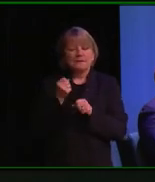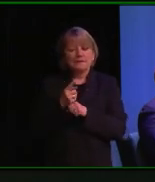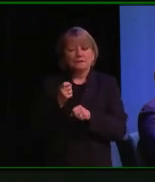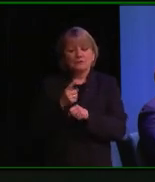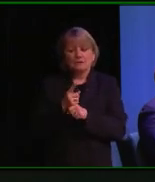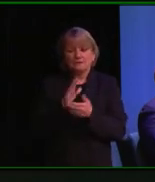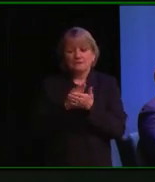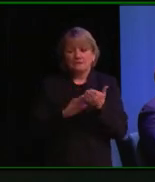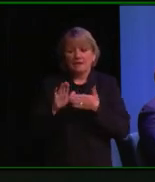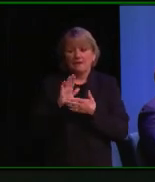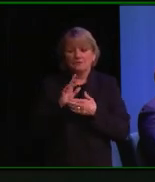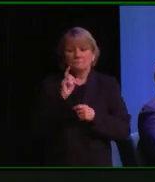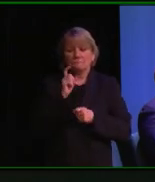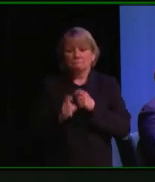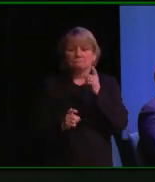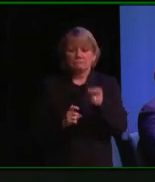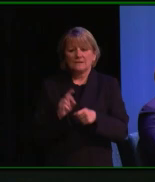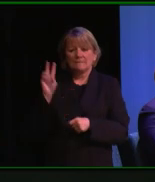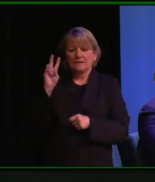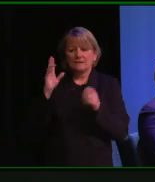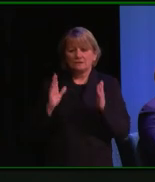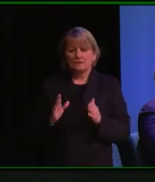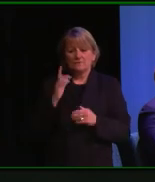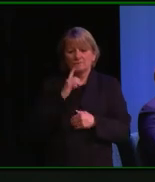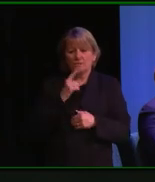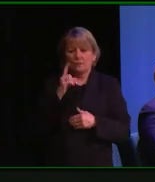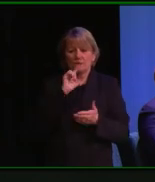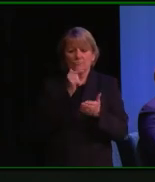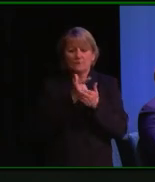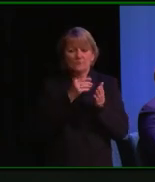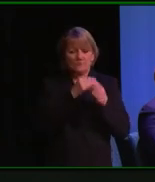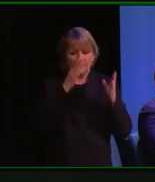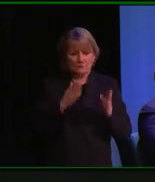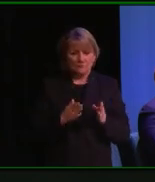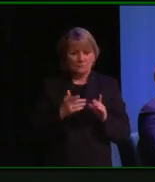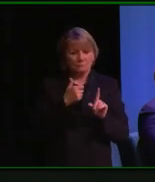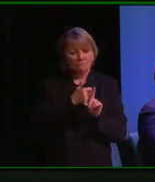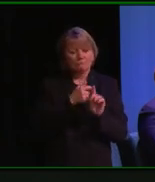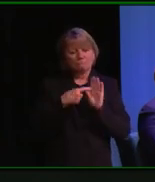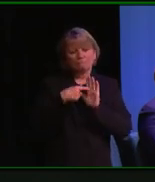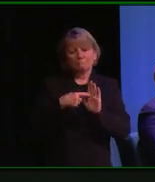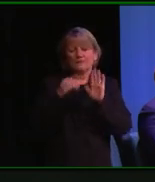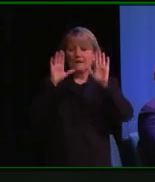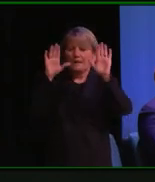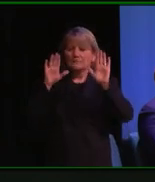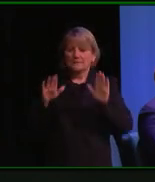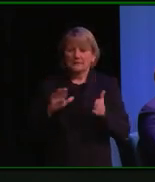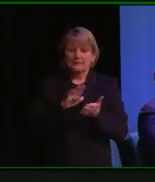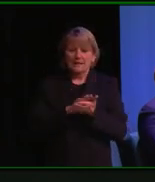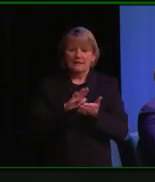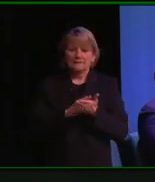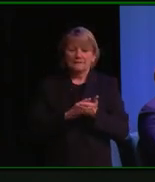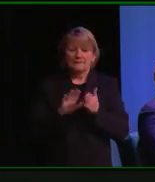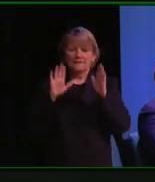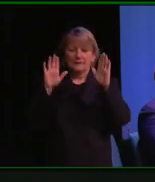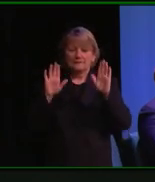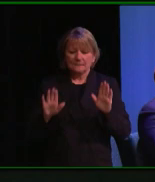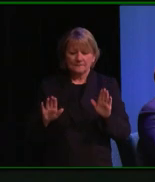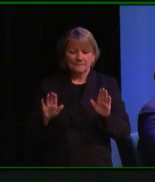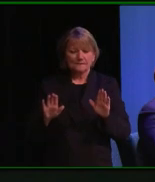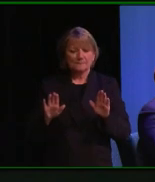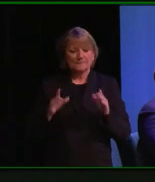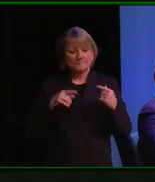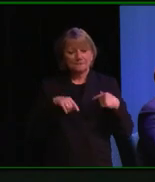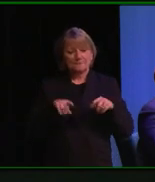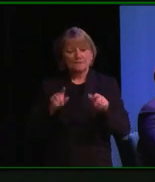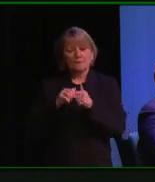the college confers the honor of valedictorian to one graduating student who demonstrates outstanding academic excellence, while the title